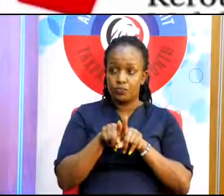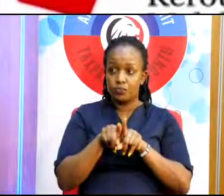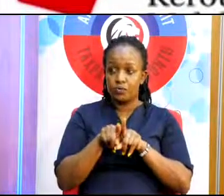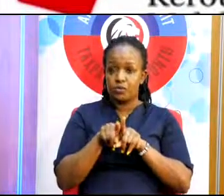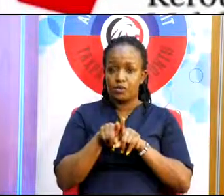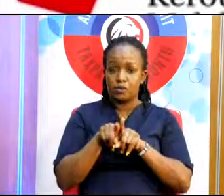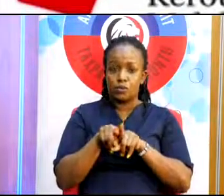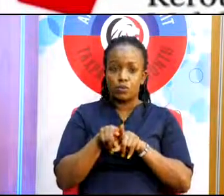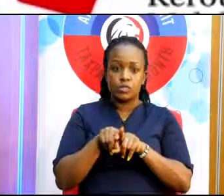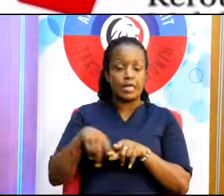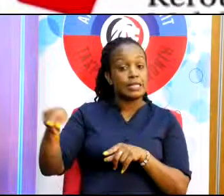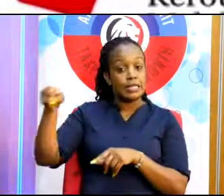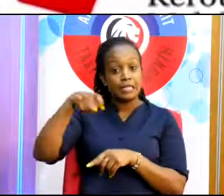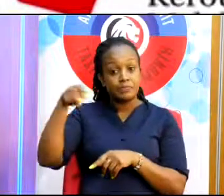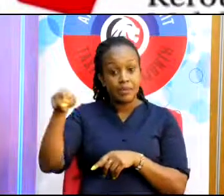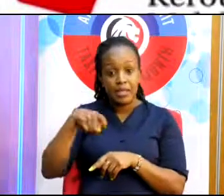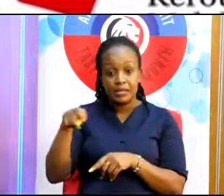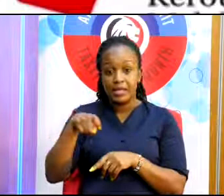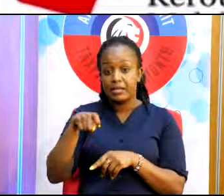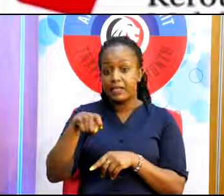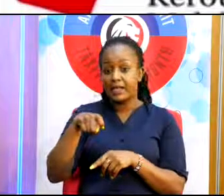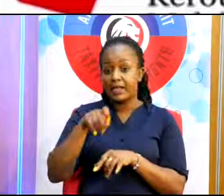like